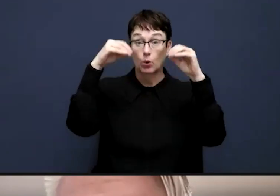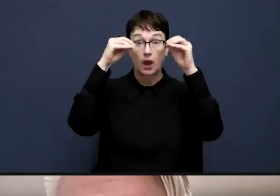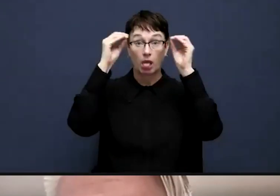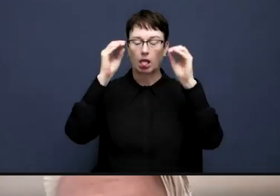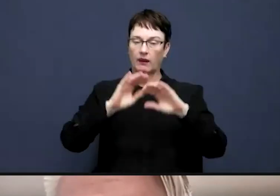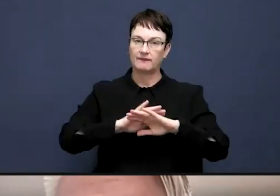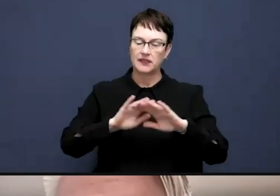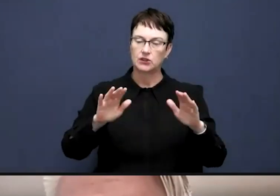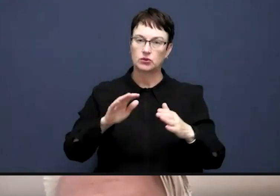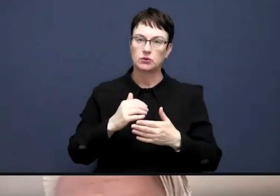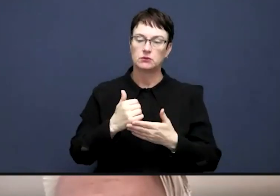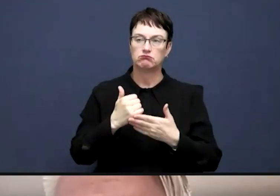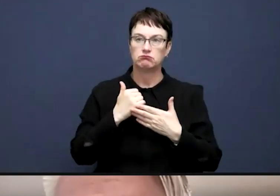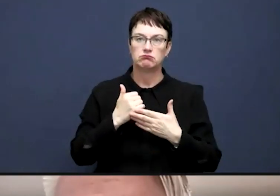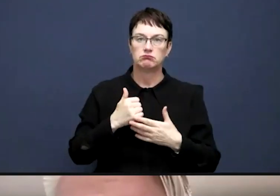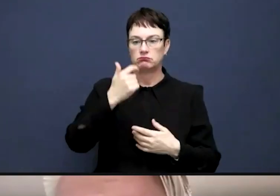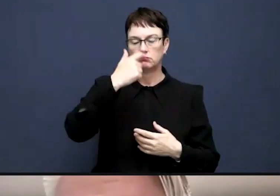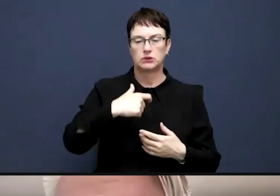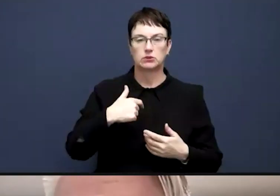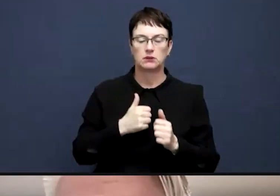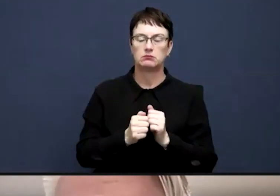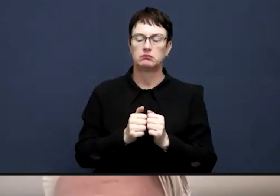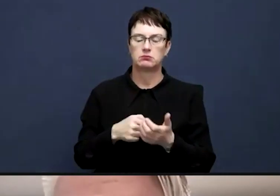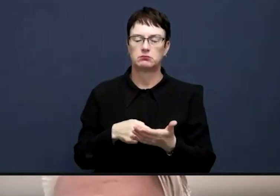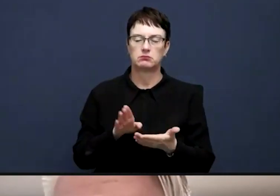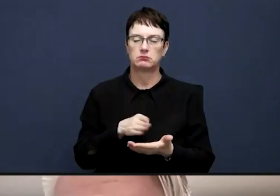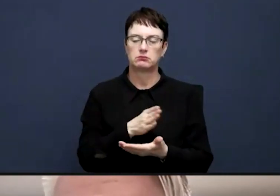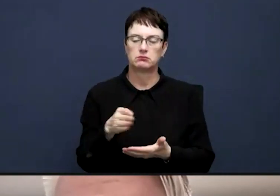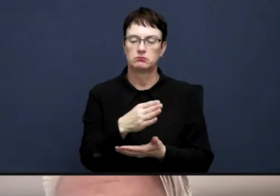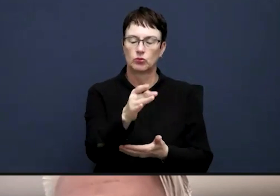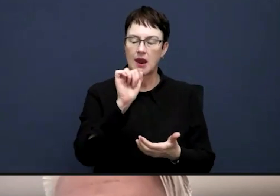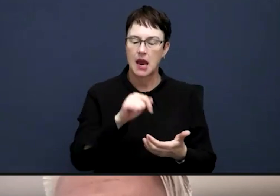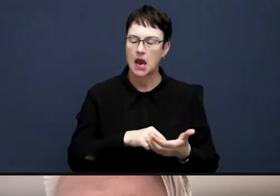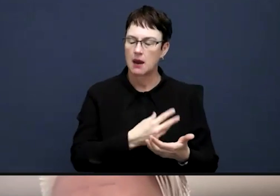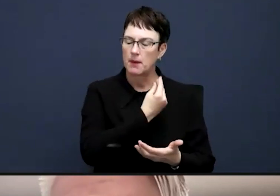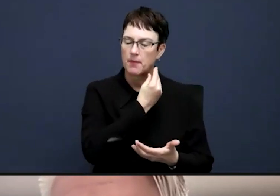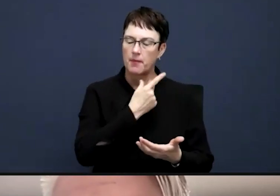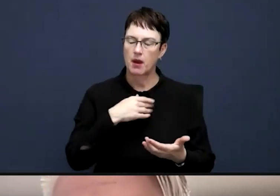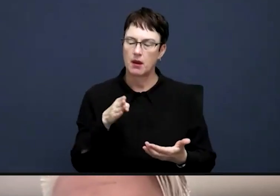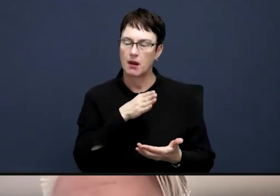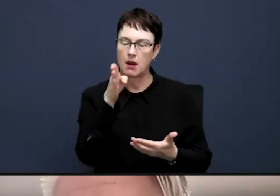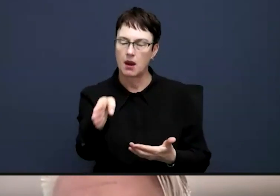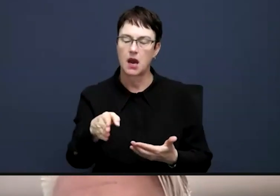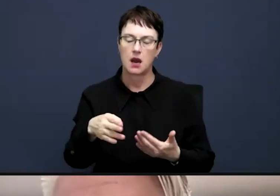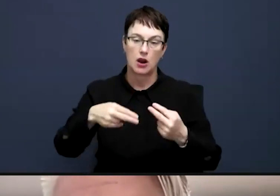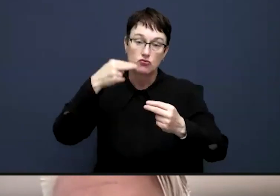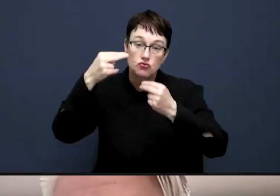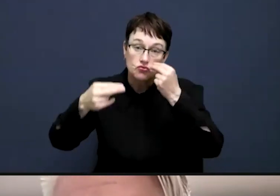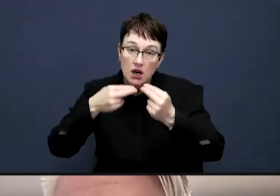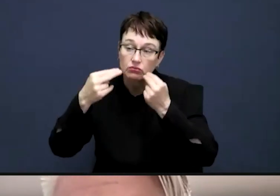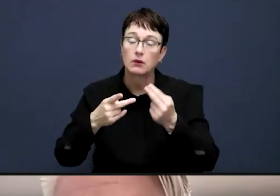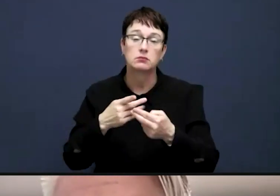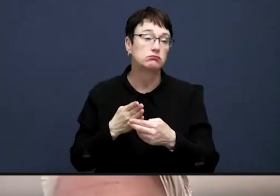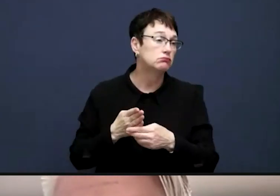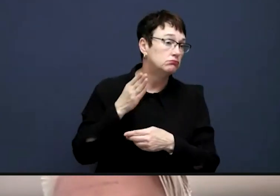know, to go on holidays, to go to the restaurant, to know where they can go. And wanted to see if there was the possibility,